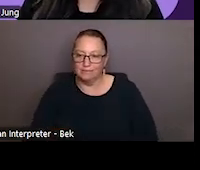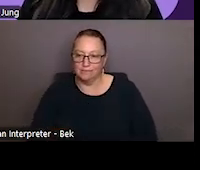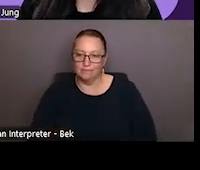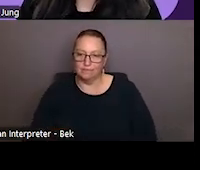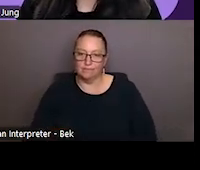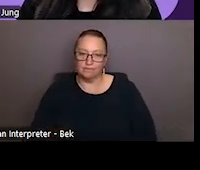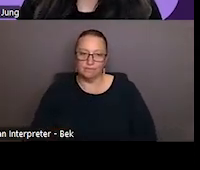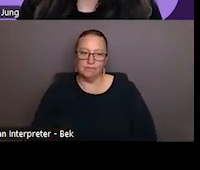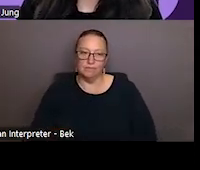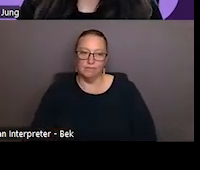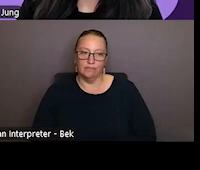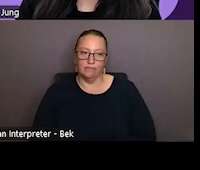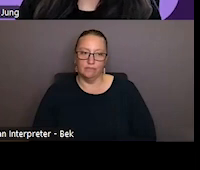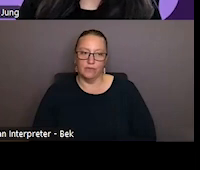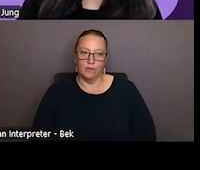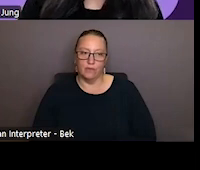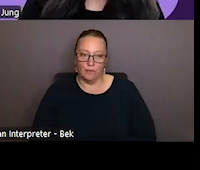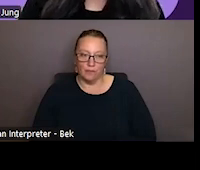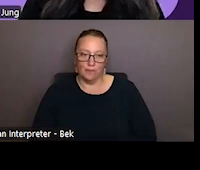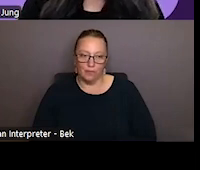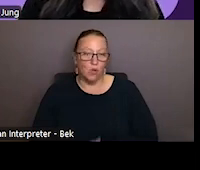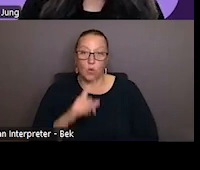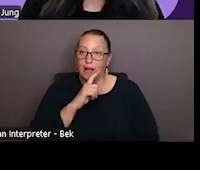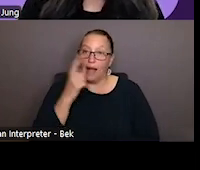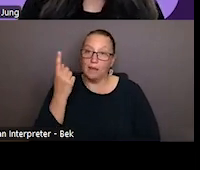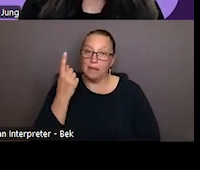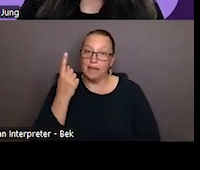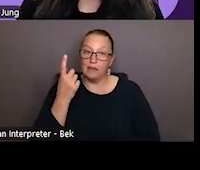of Creative Australia Award within the past 2 years.